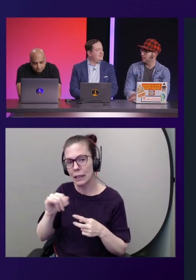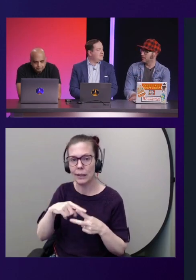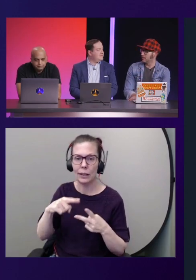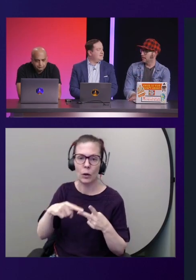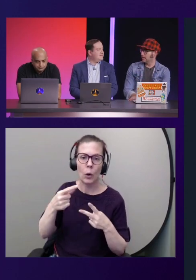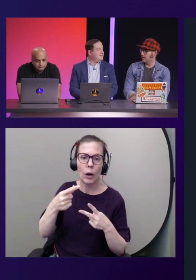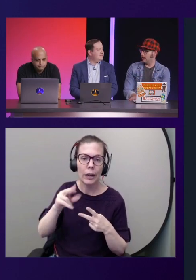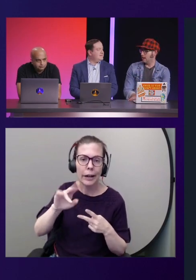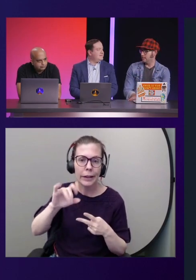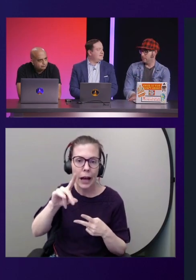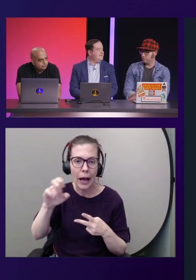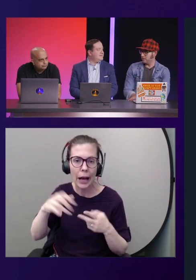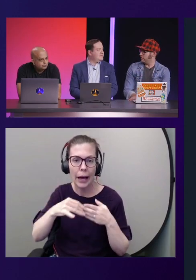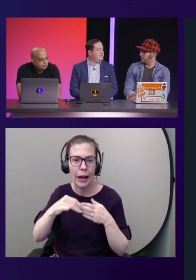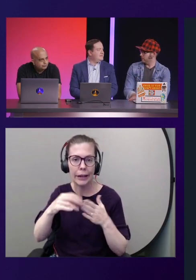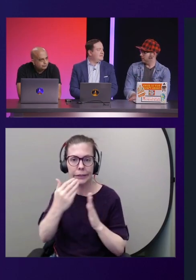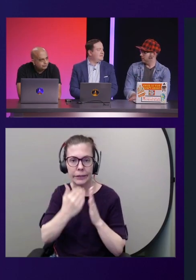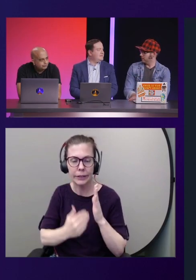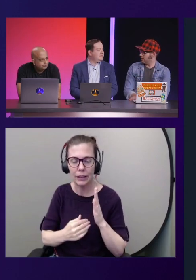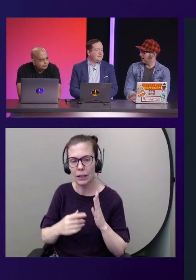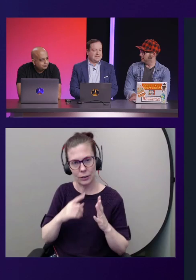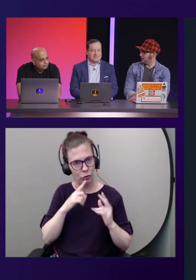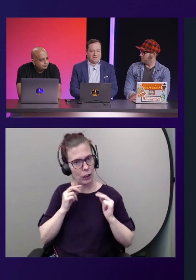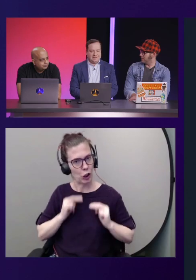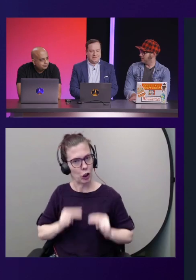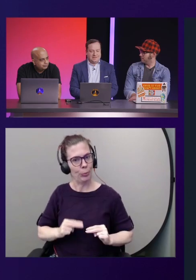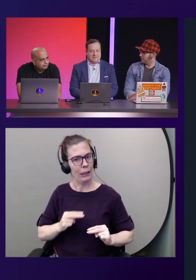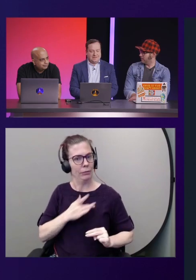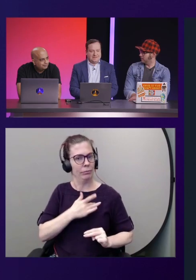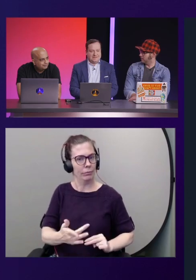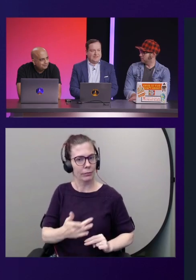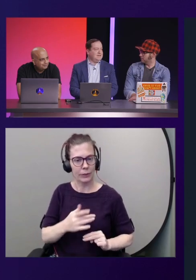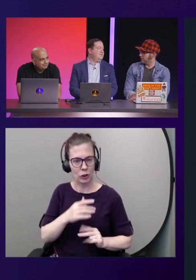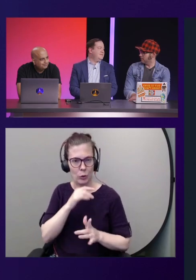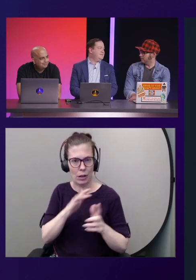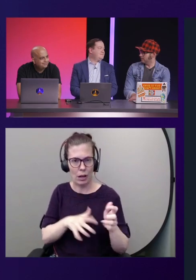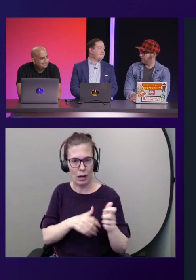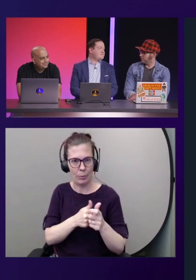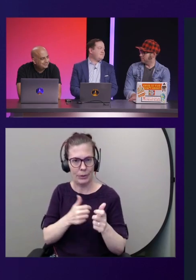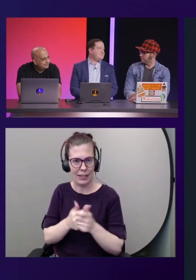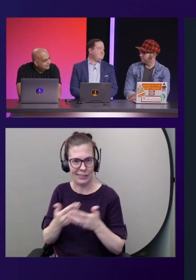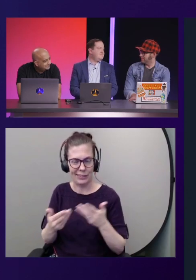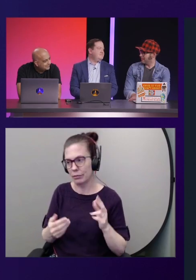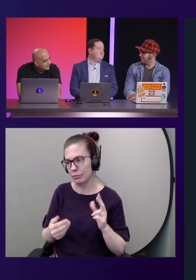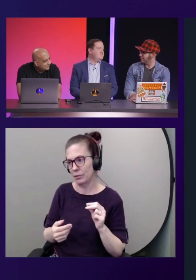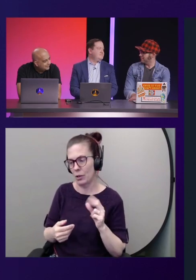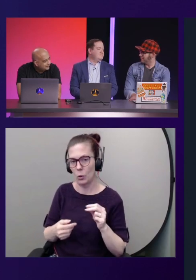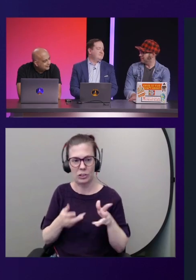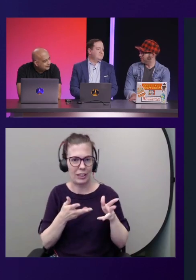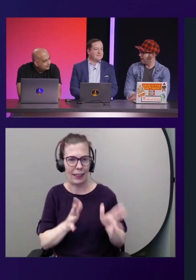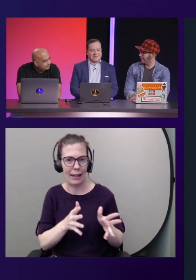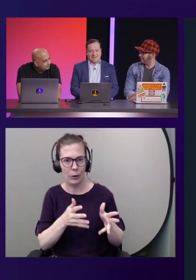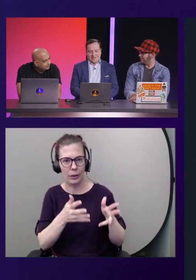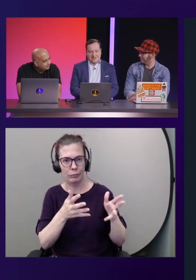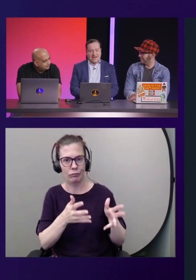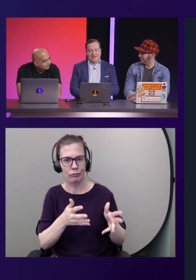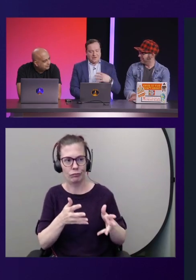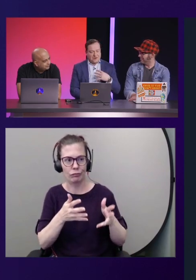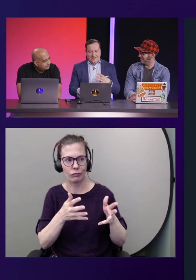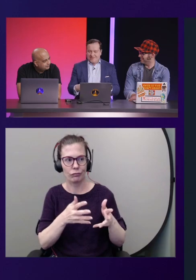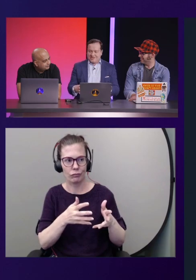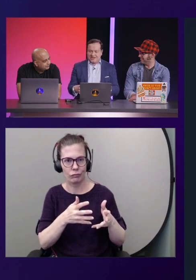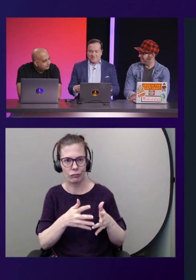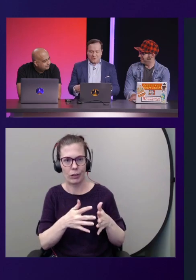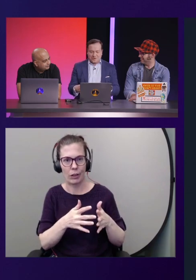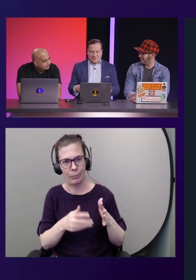and it's human nature, isn't it, to not update things? No. And just let them kind of sit there and rot. Yeah, I've had it